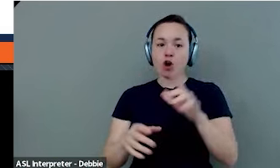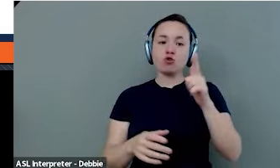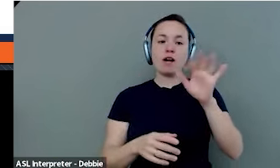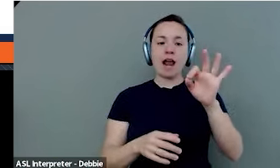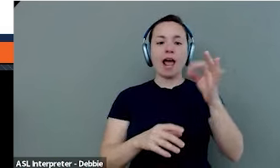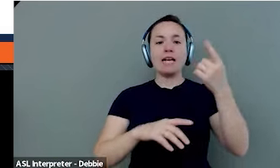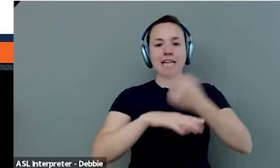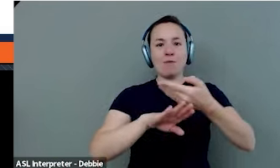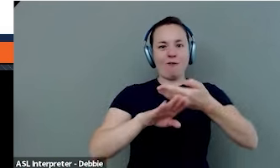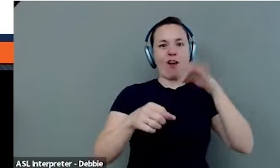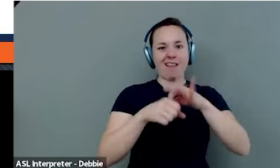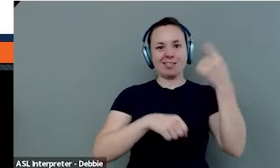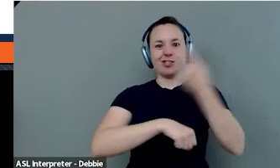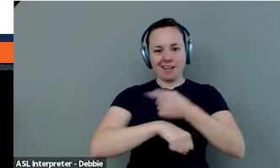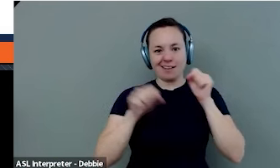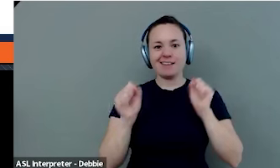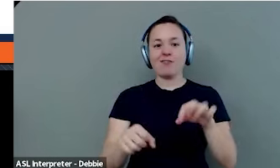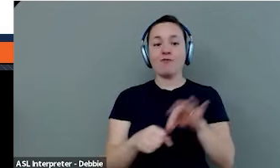main supported languages. These